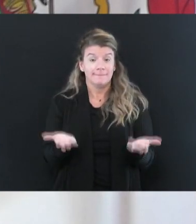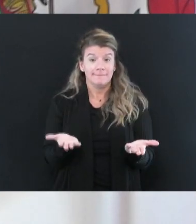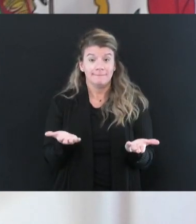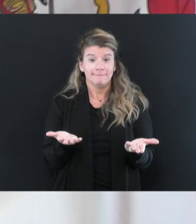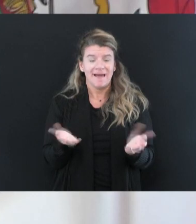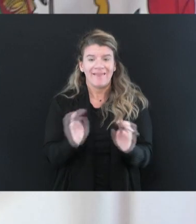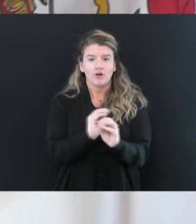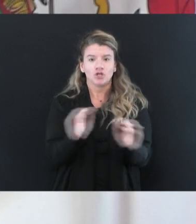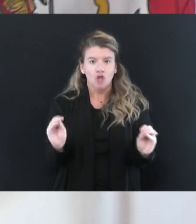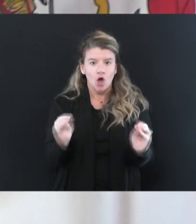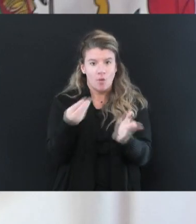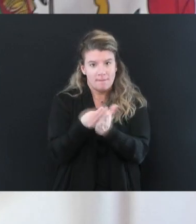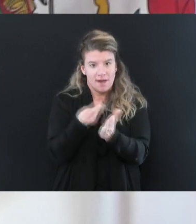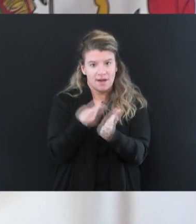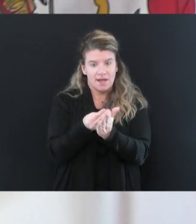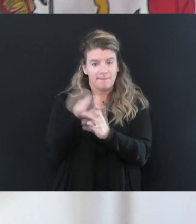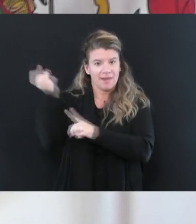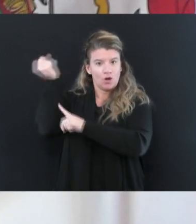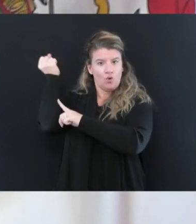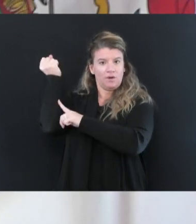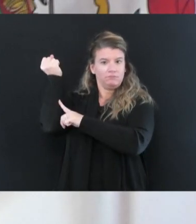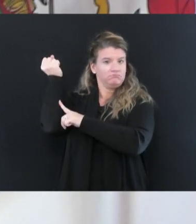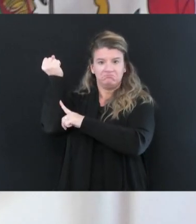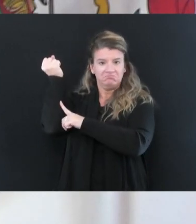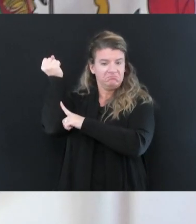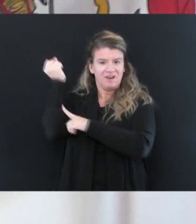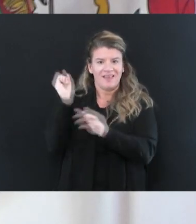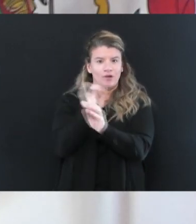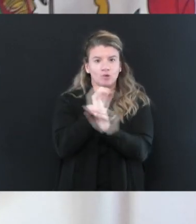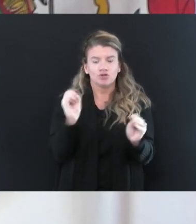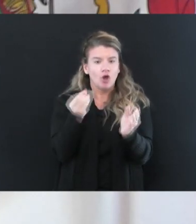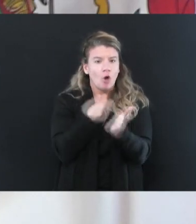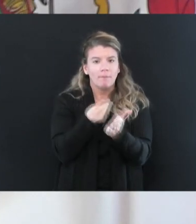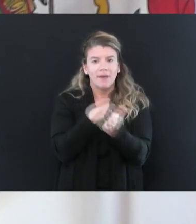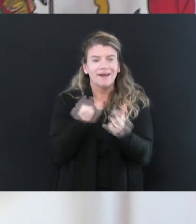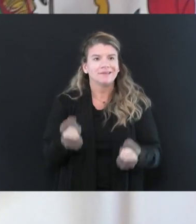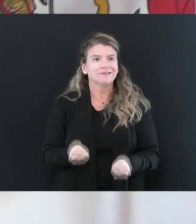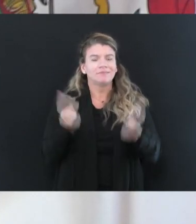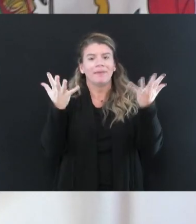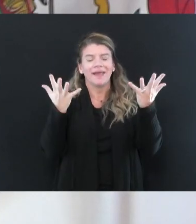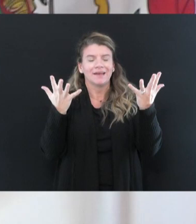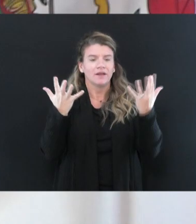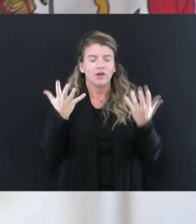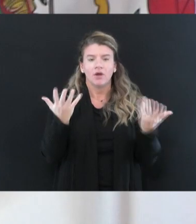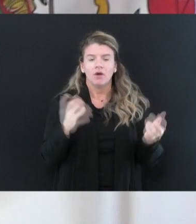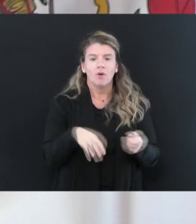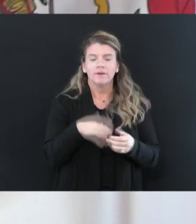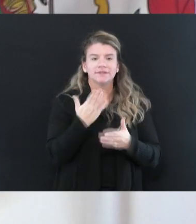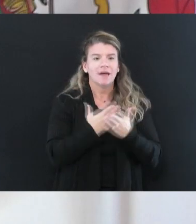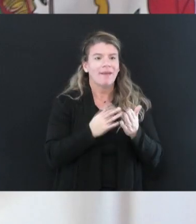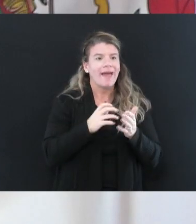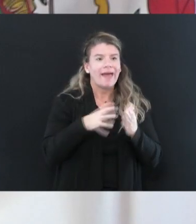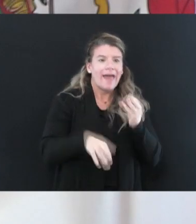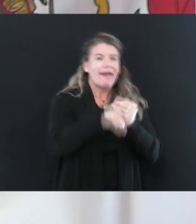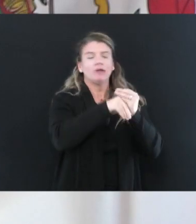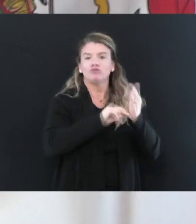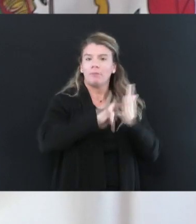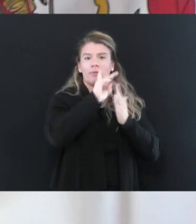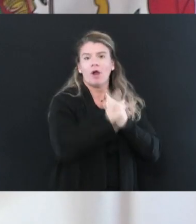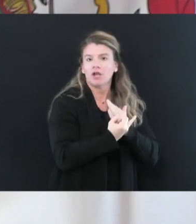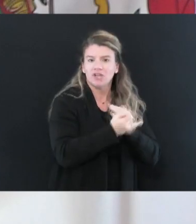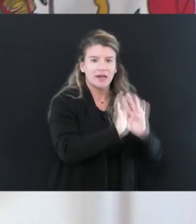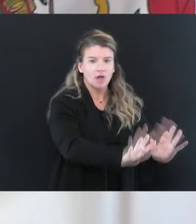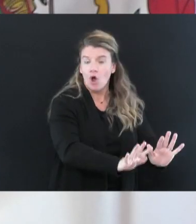money being hoarded. There's no money that was spent on any pork or pet projects. This